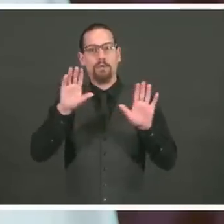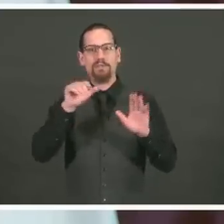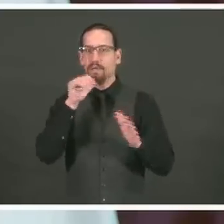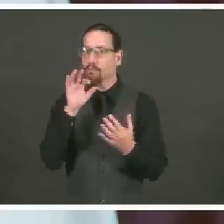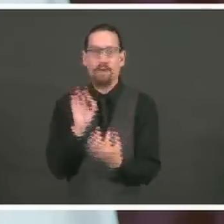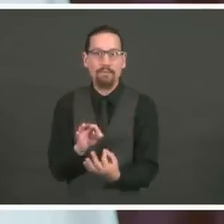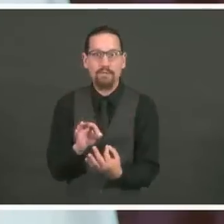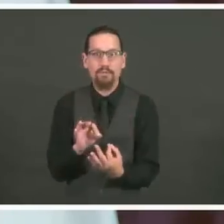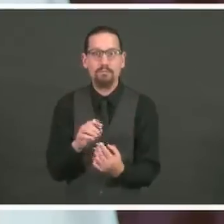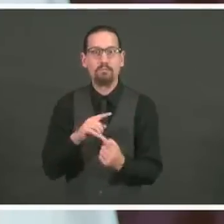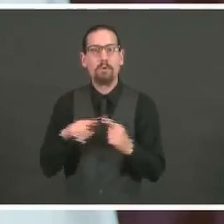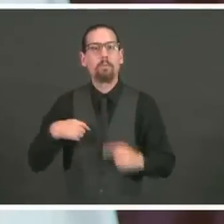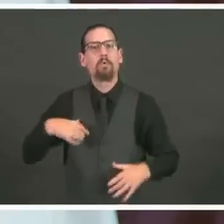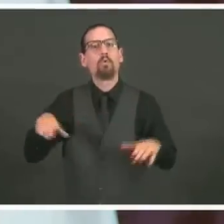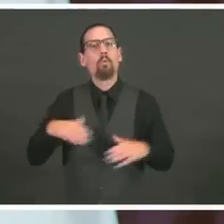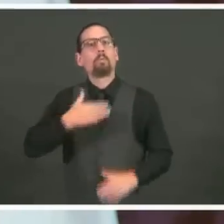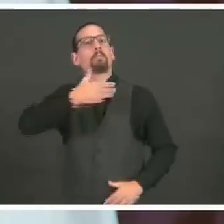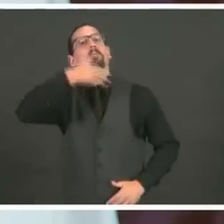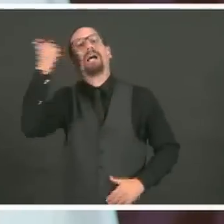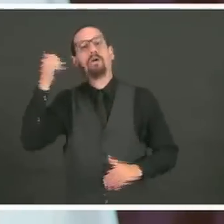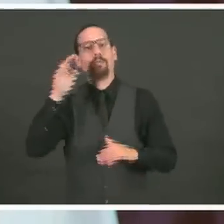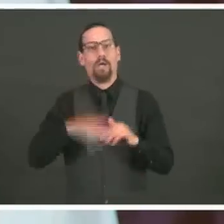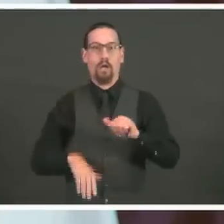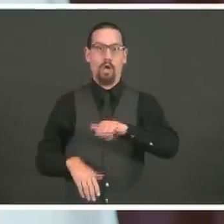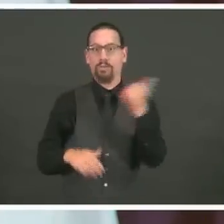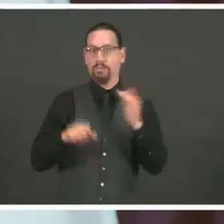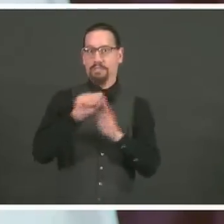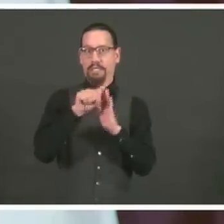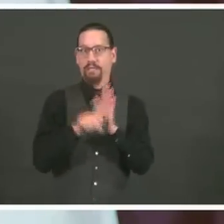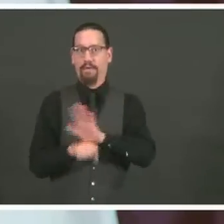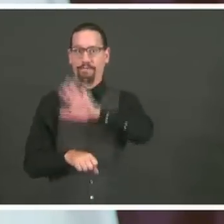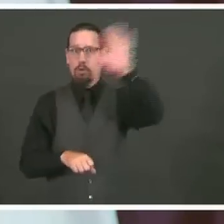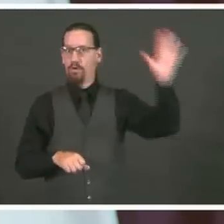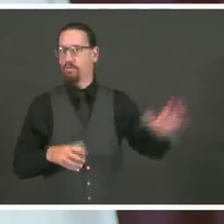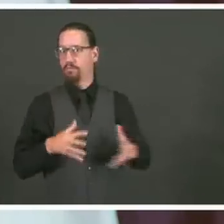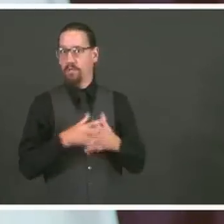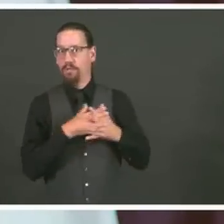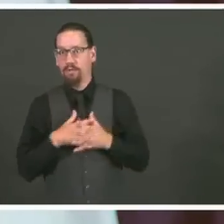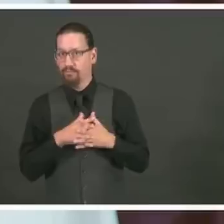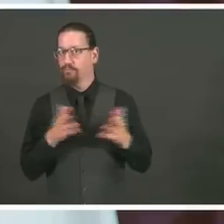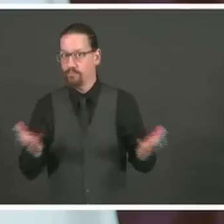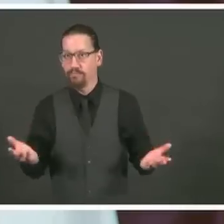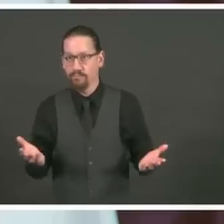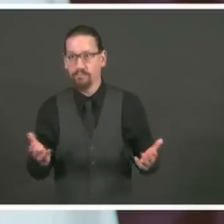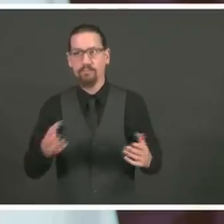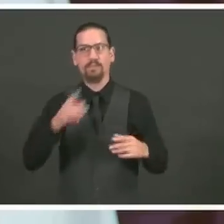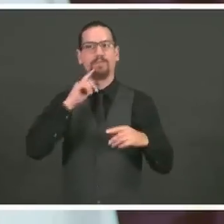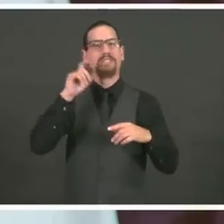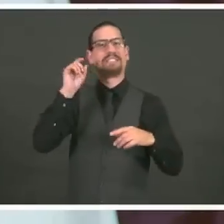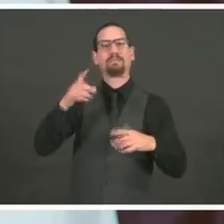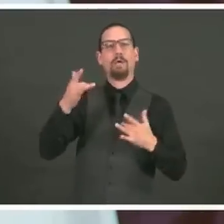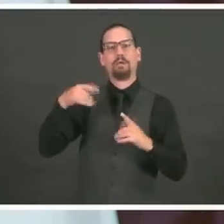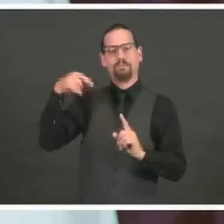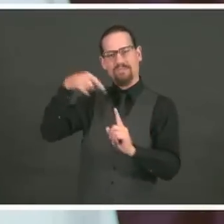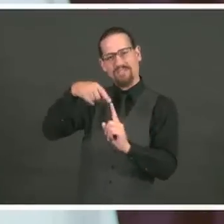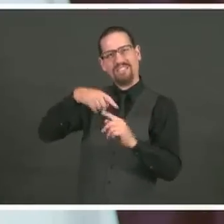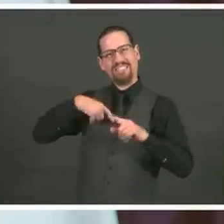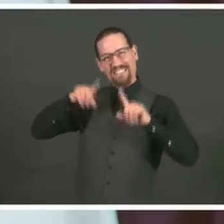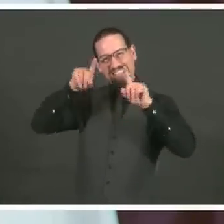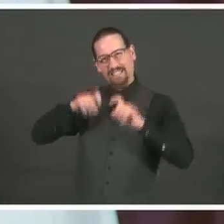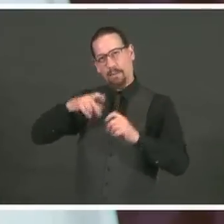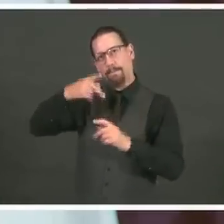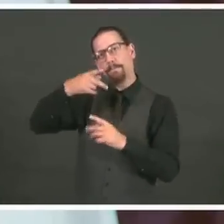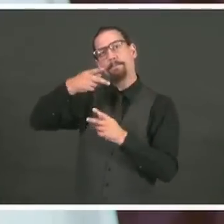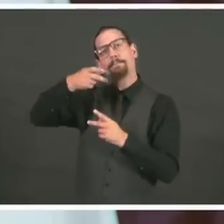I want you to feel good about where we are. We've tested more per capita than nearly every other state.